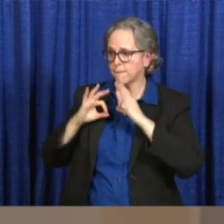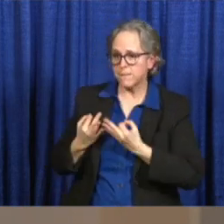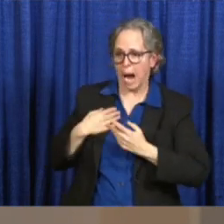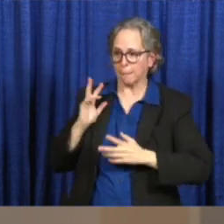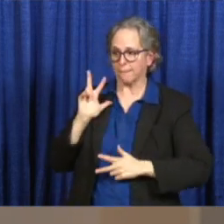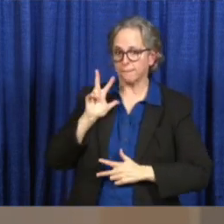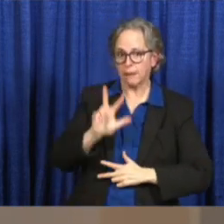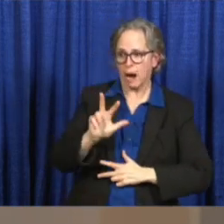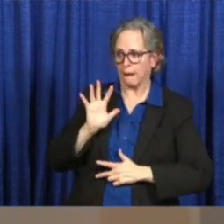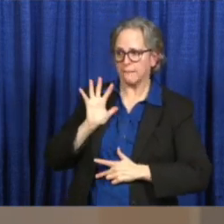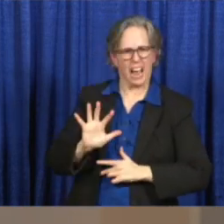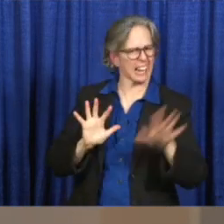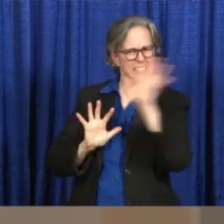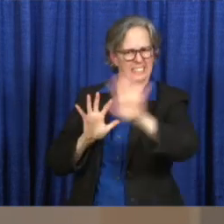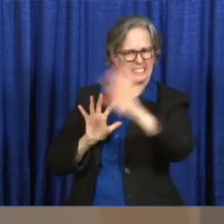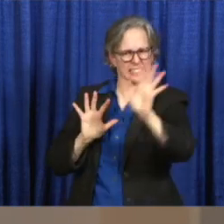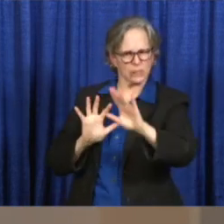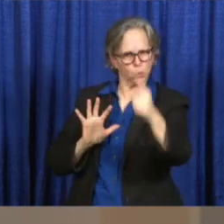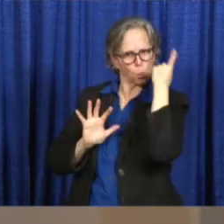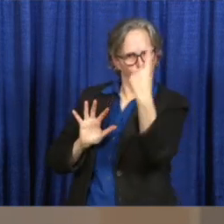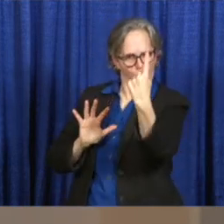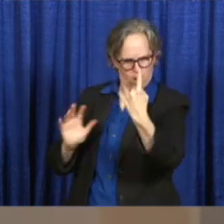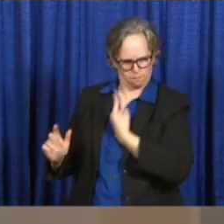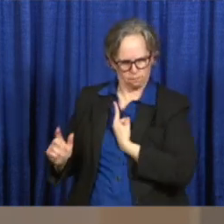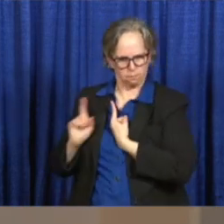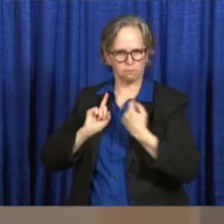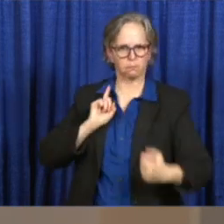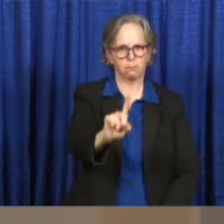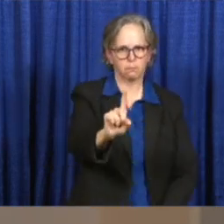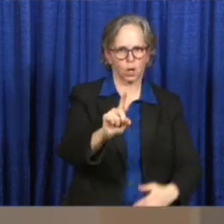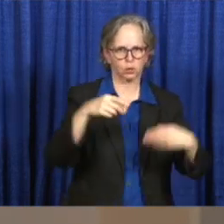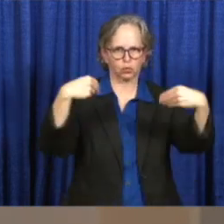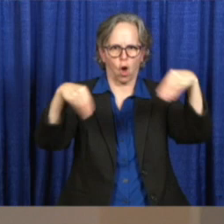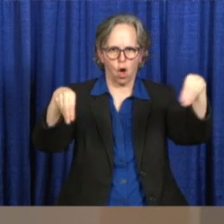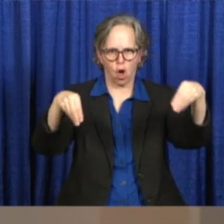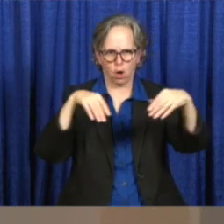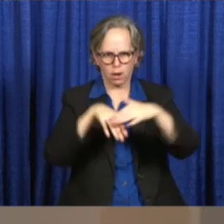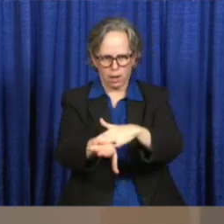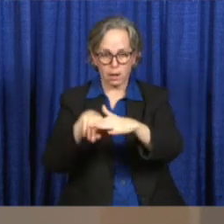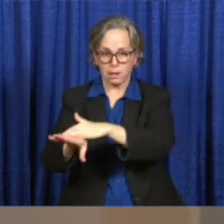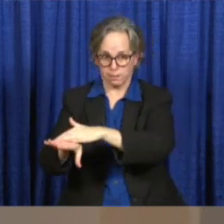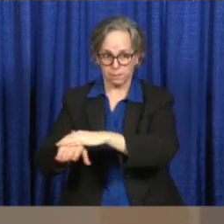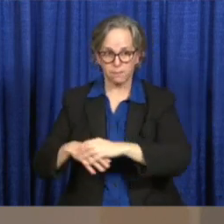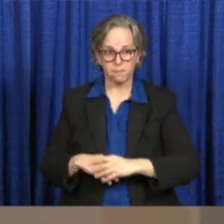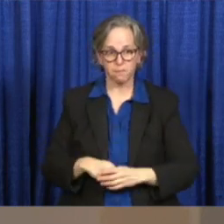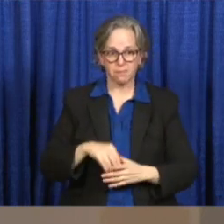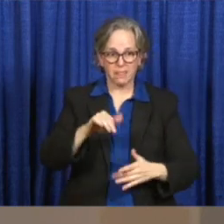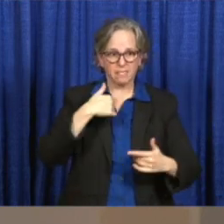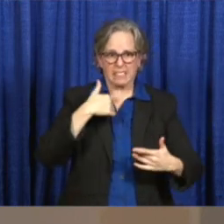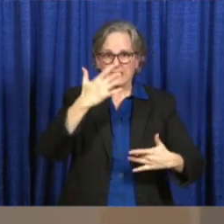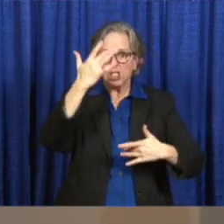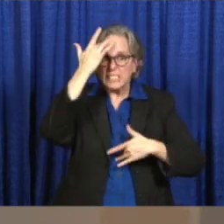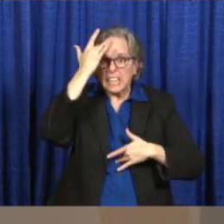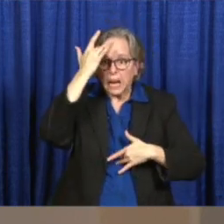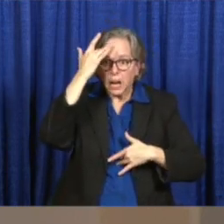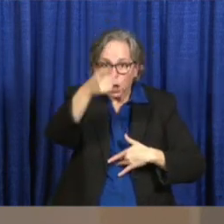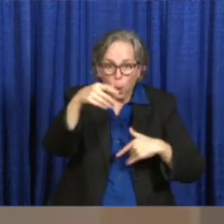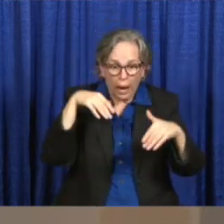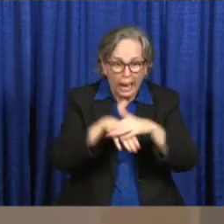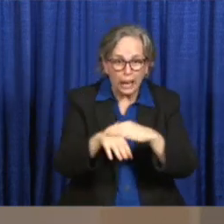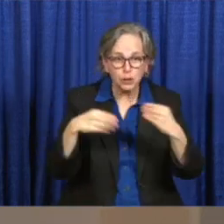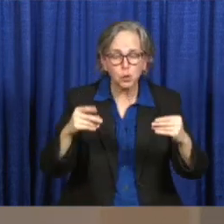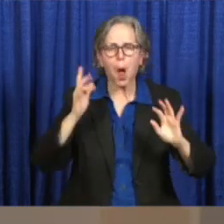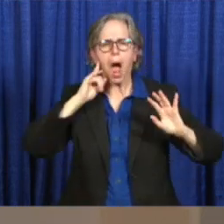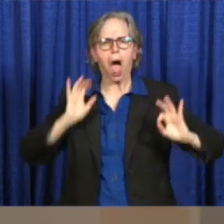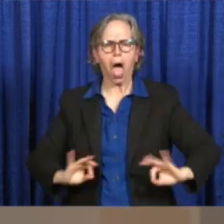have somebody, maybe a neighbor or a family member, pick up what you need and then drop it off at your